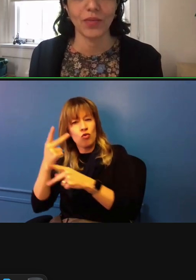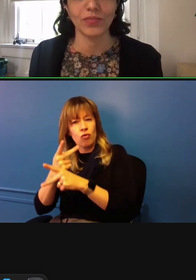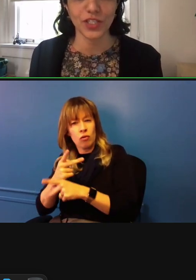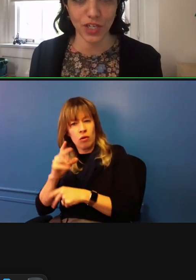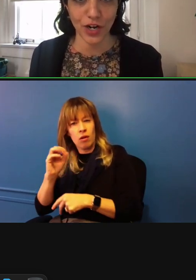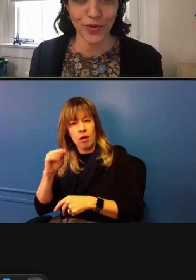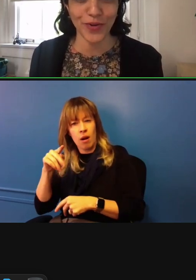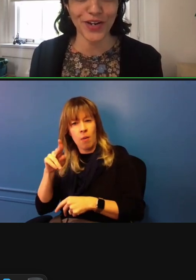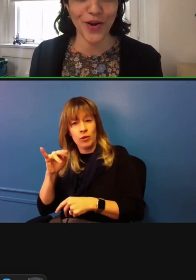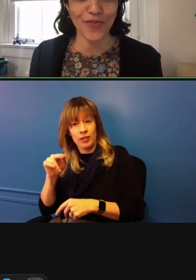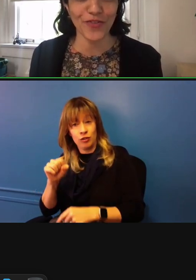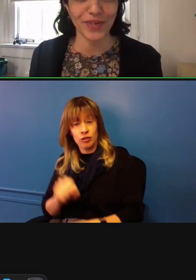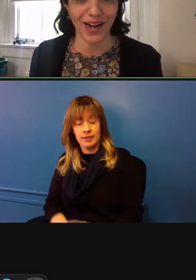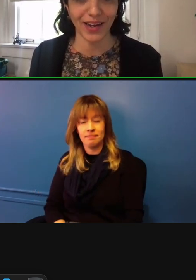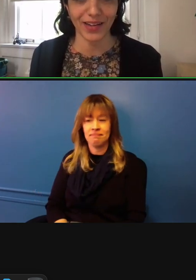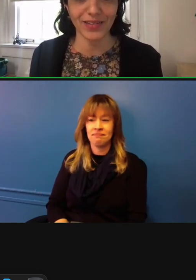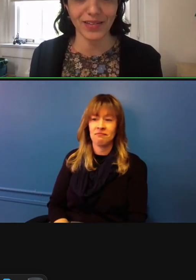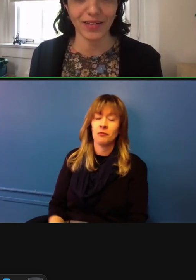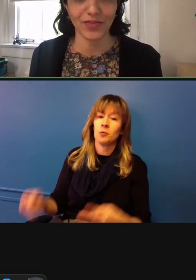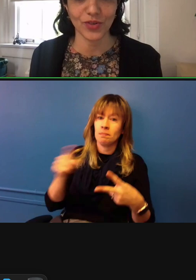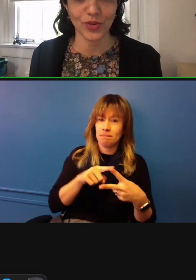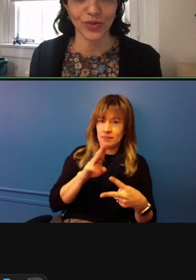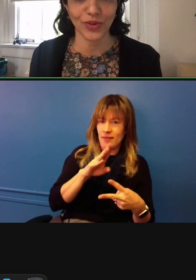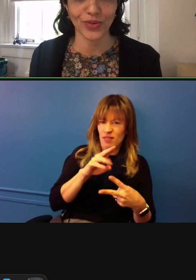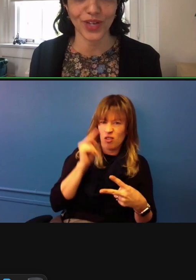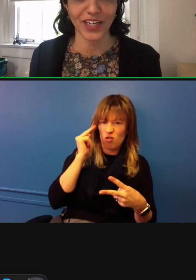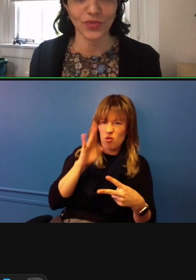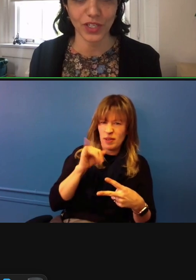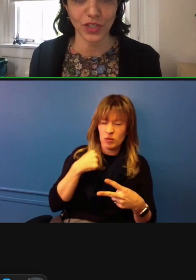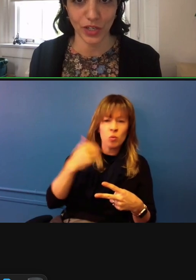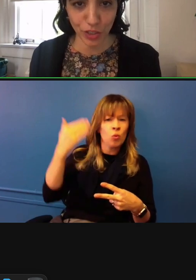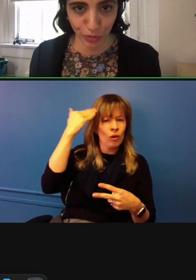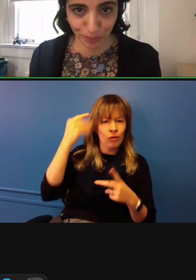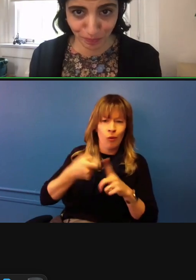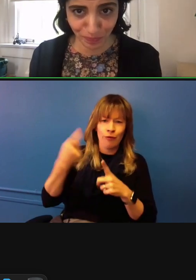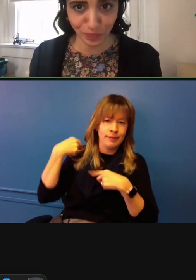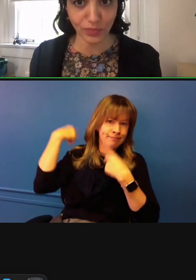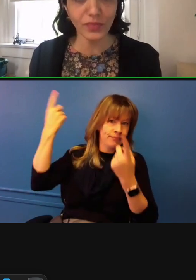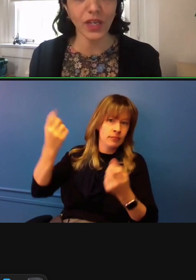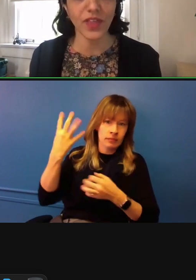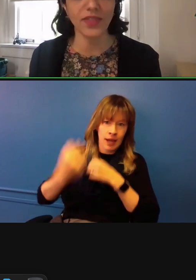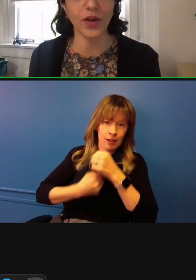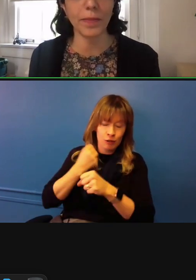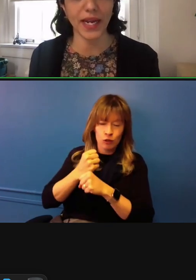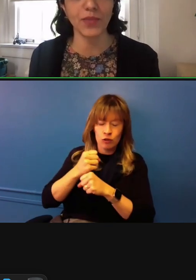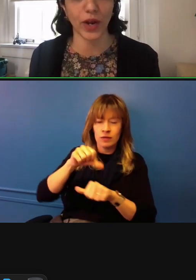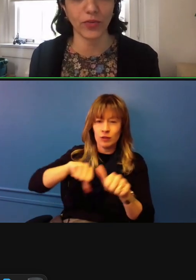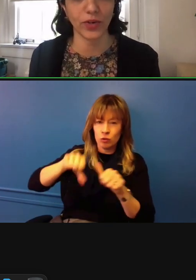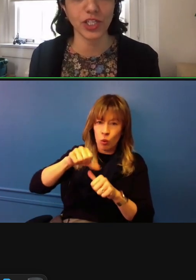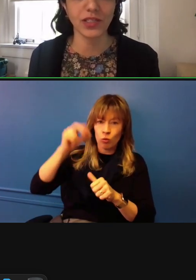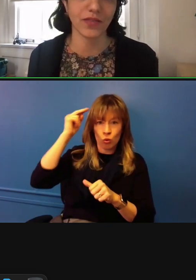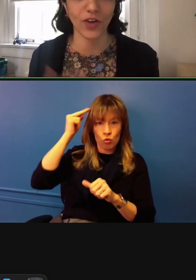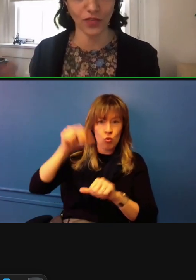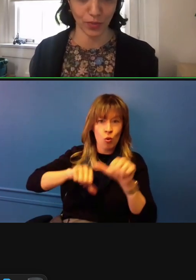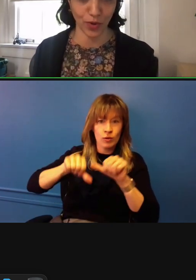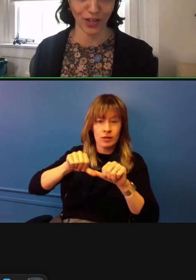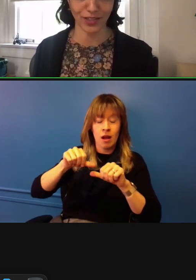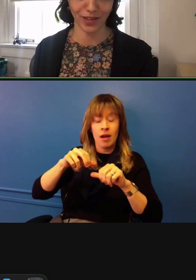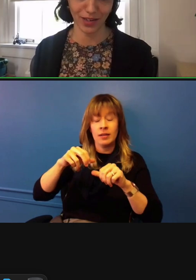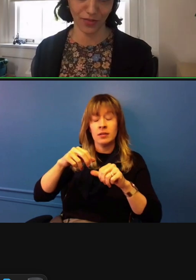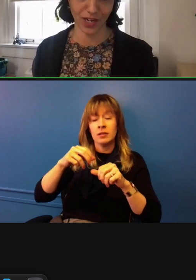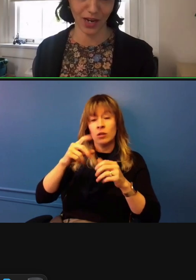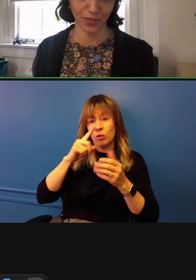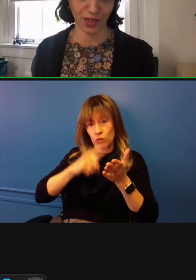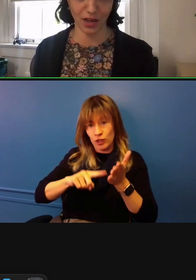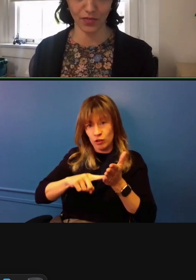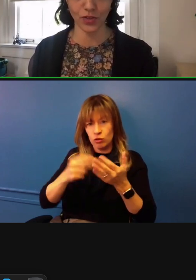So to start, we know from decades of social neuroscience research that there are many brain regions involved in